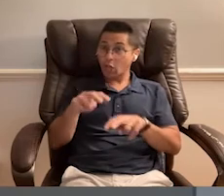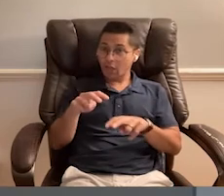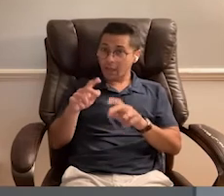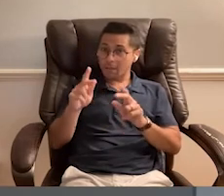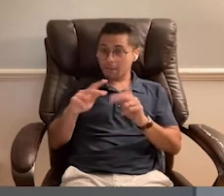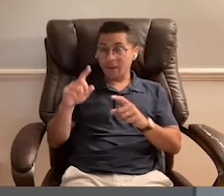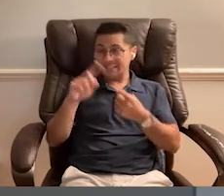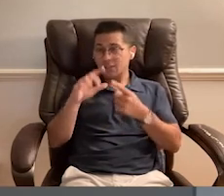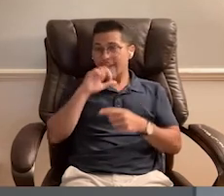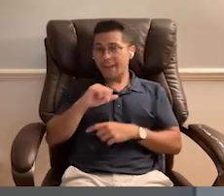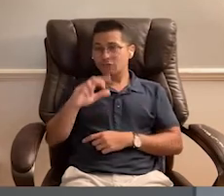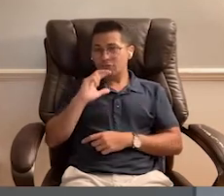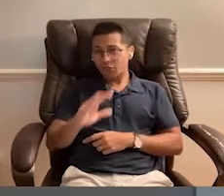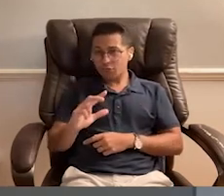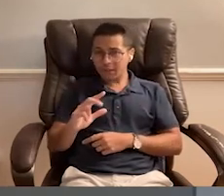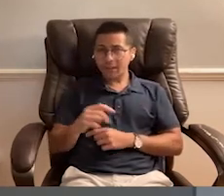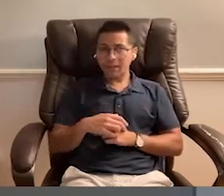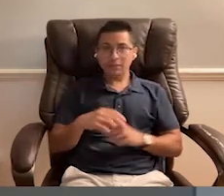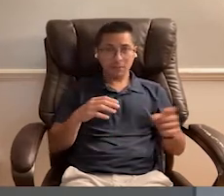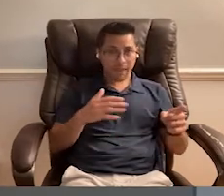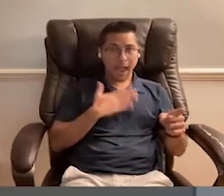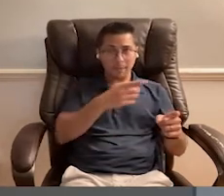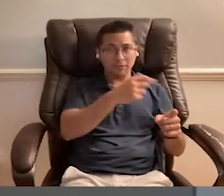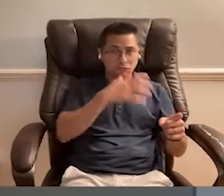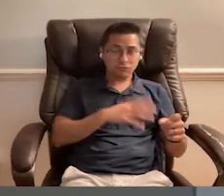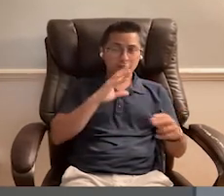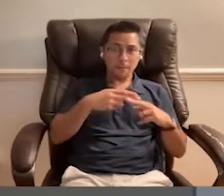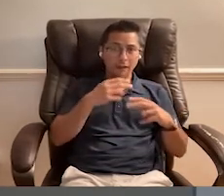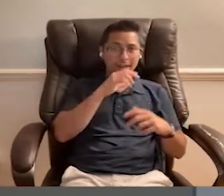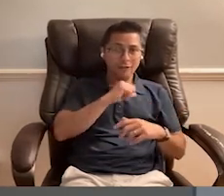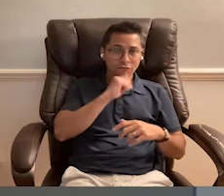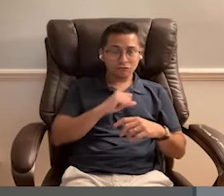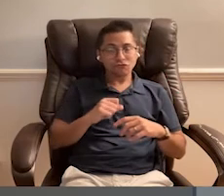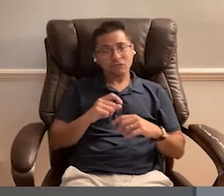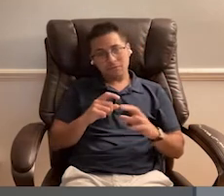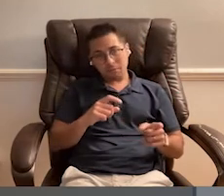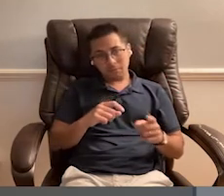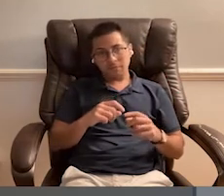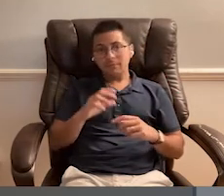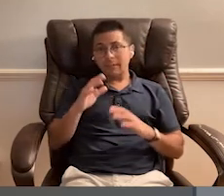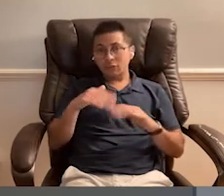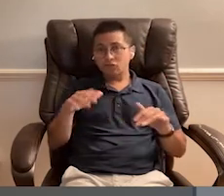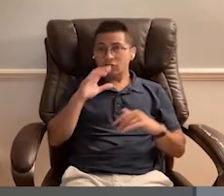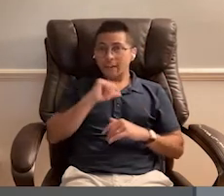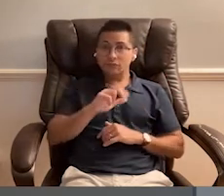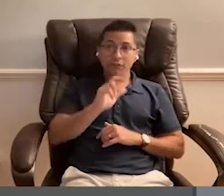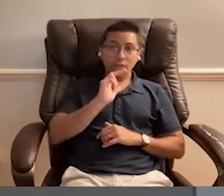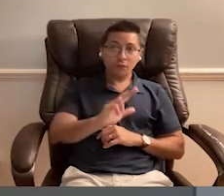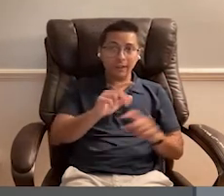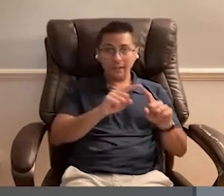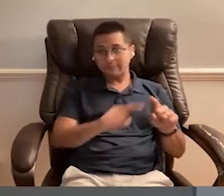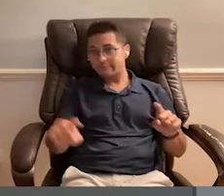any time, but we don't really look at people until they're at least age 3 years old. So I'm glad this lady over here brought that up about age.